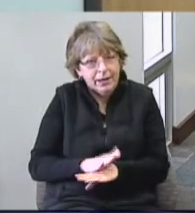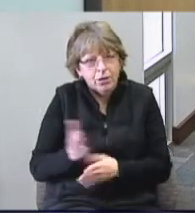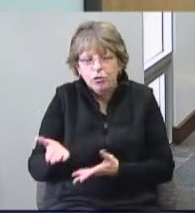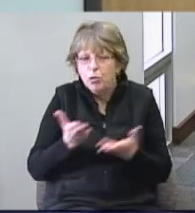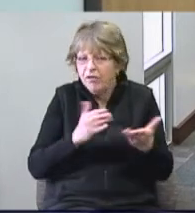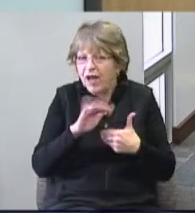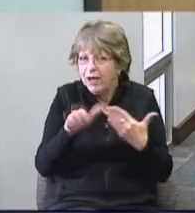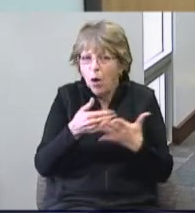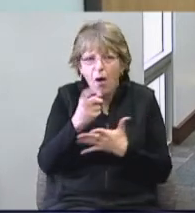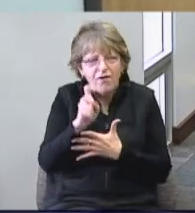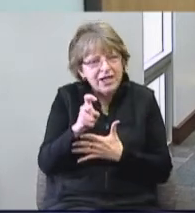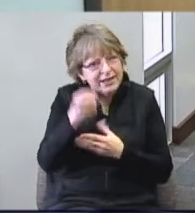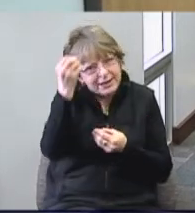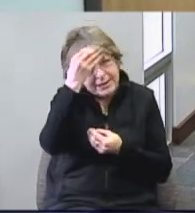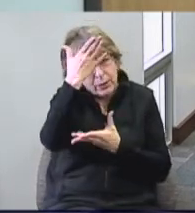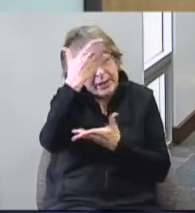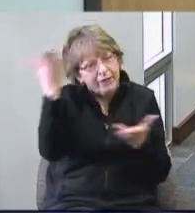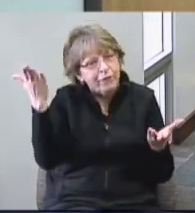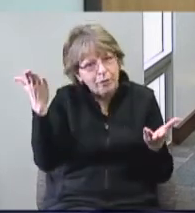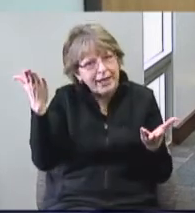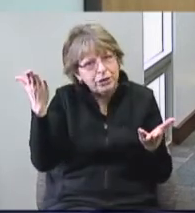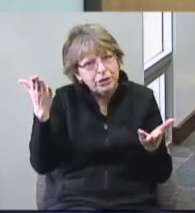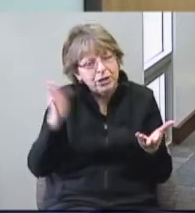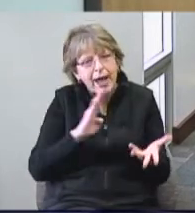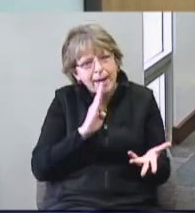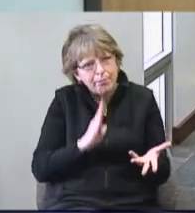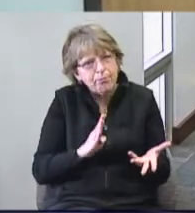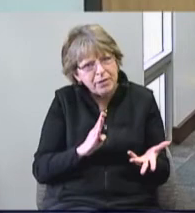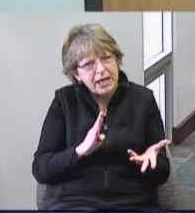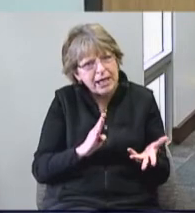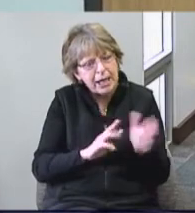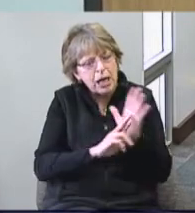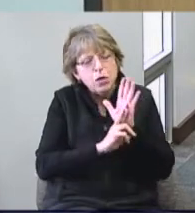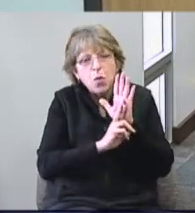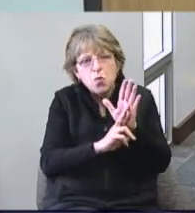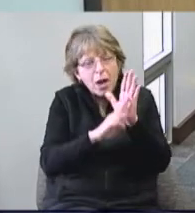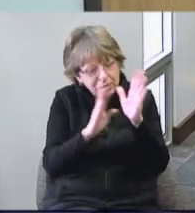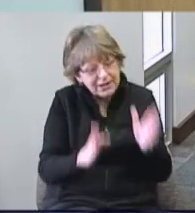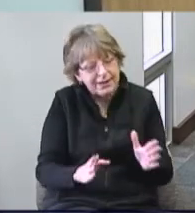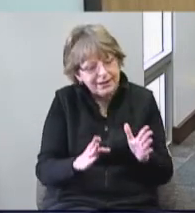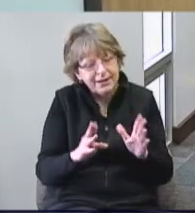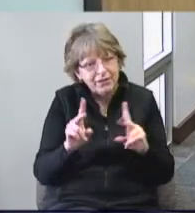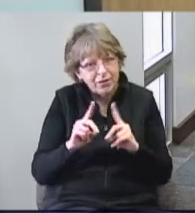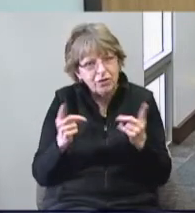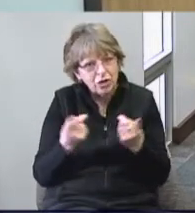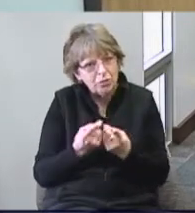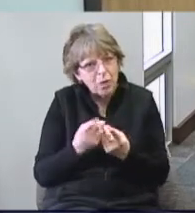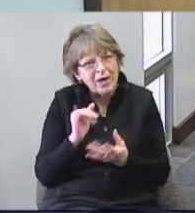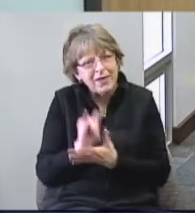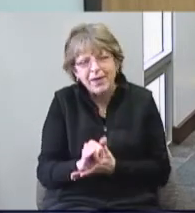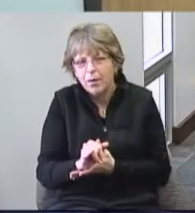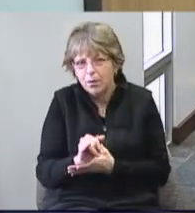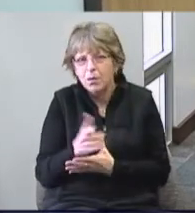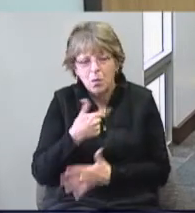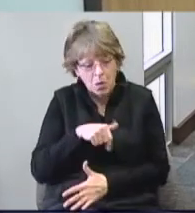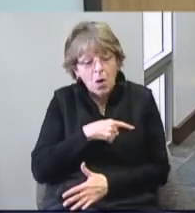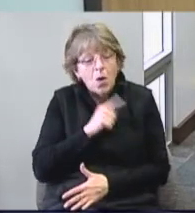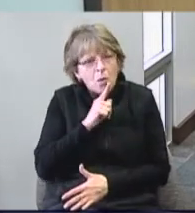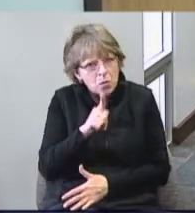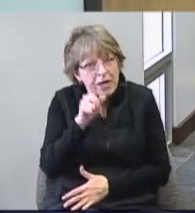necessary information and to be the kind of representative of the department that the department needs.